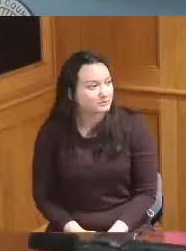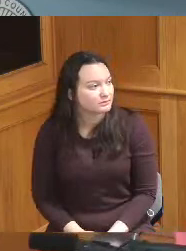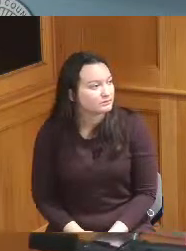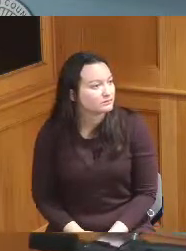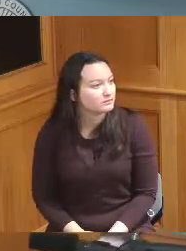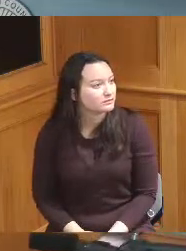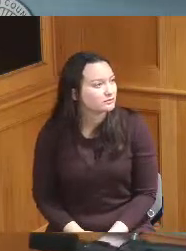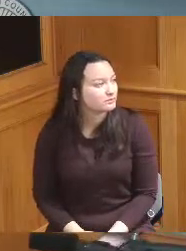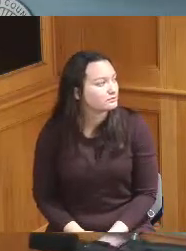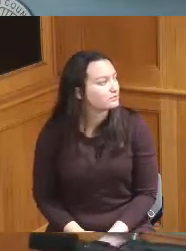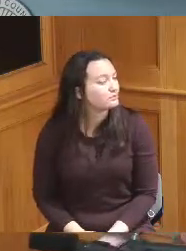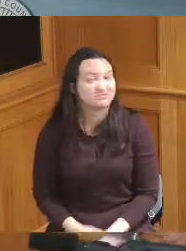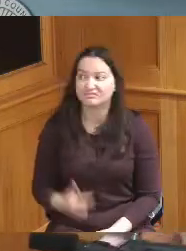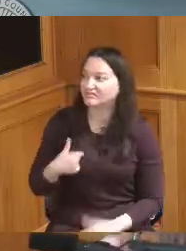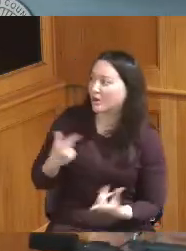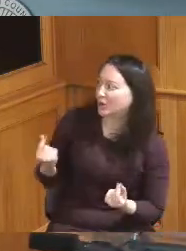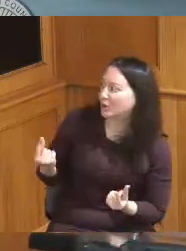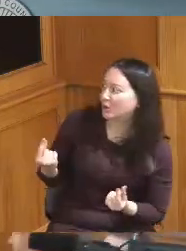Hey, what's next?